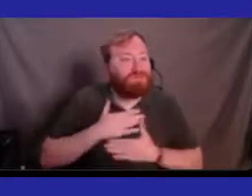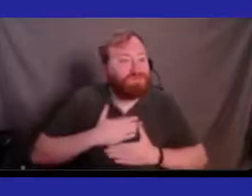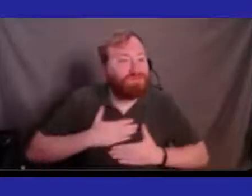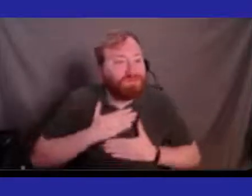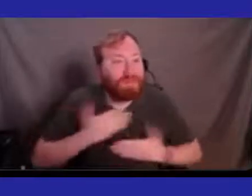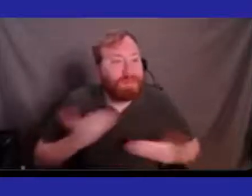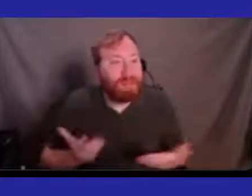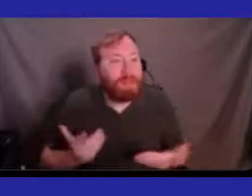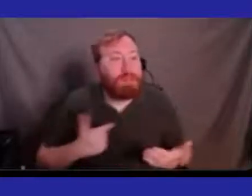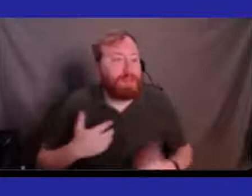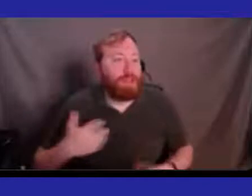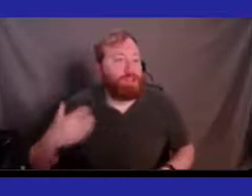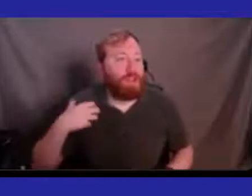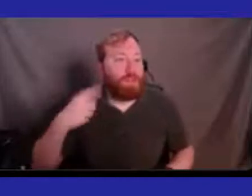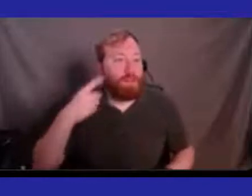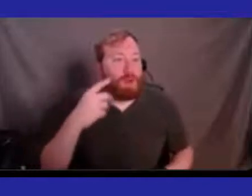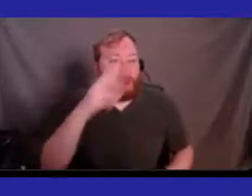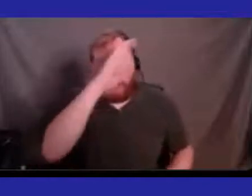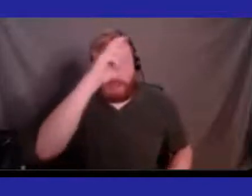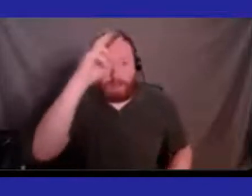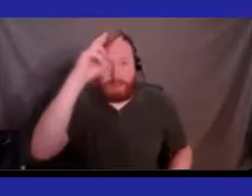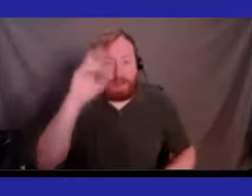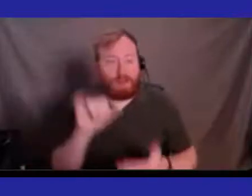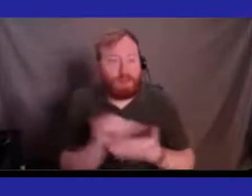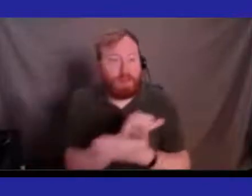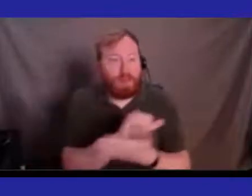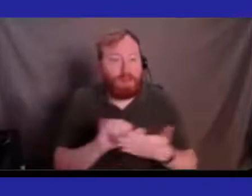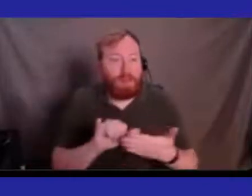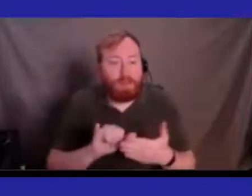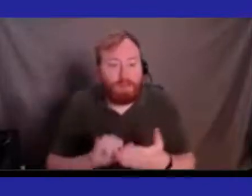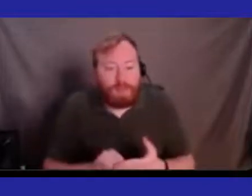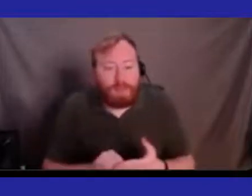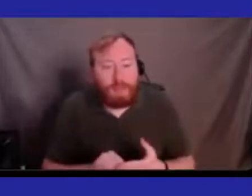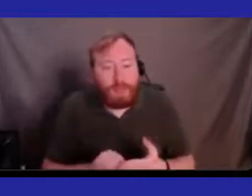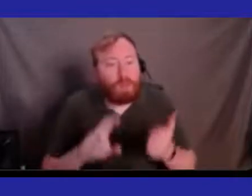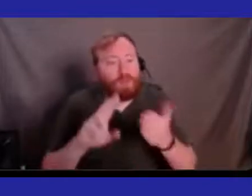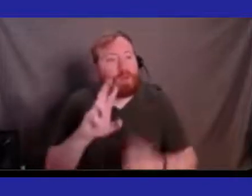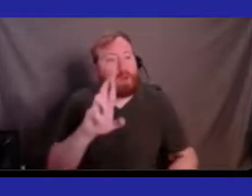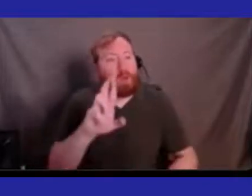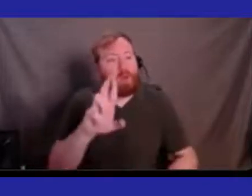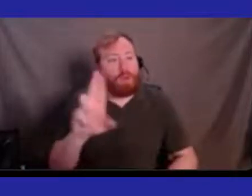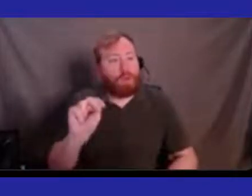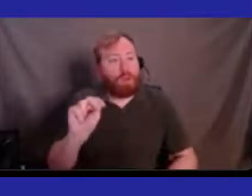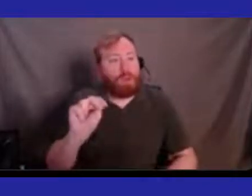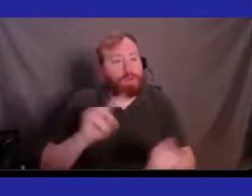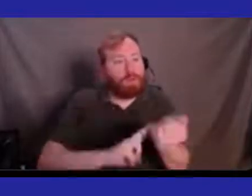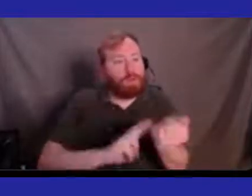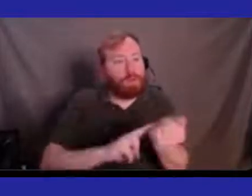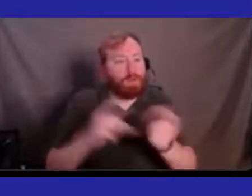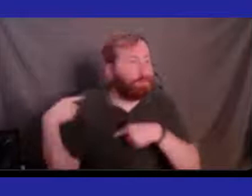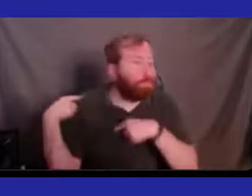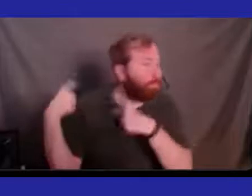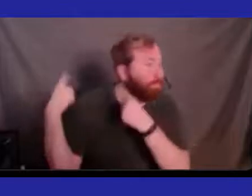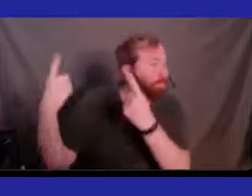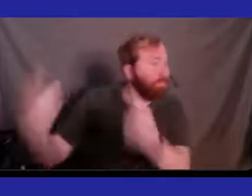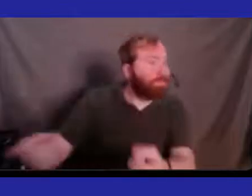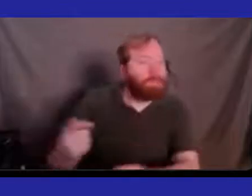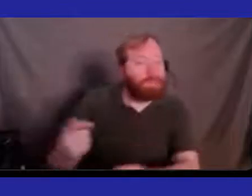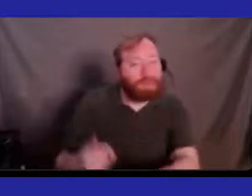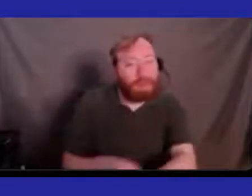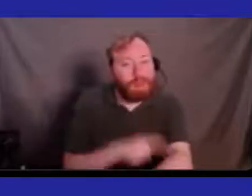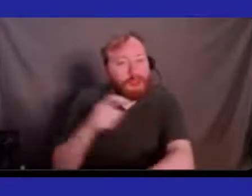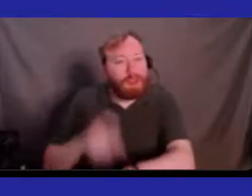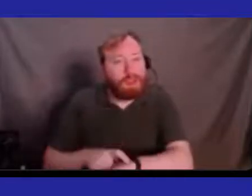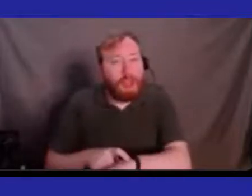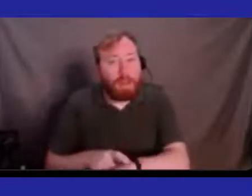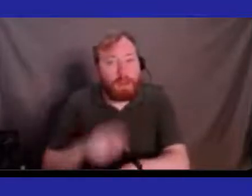hospital in New York City and registered nurse for over 3 decades. Work in hospital. Should I say my